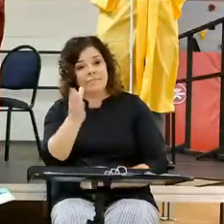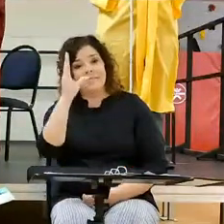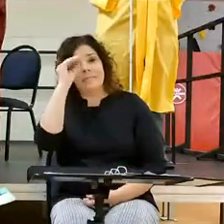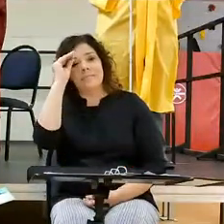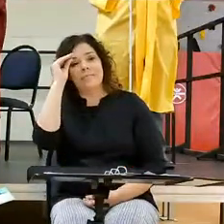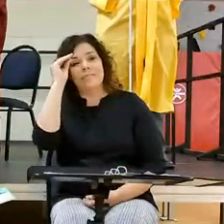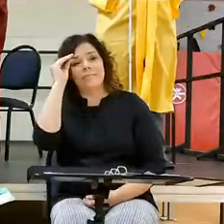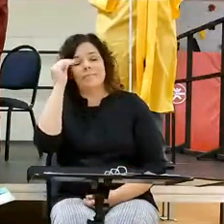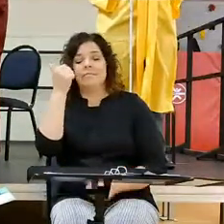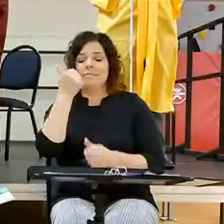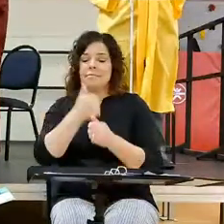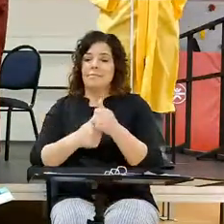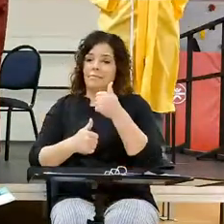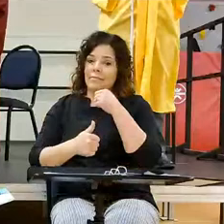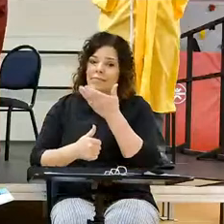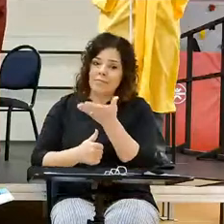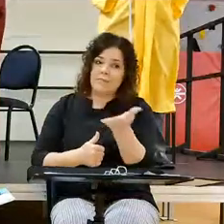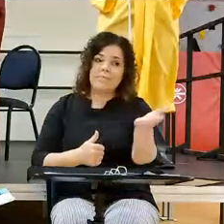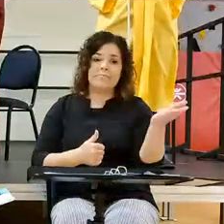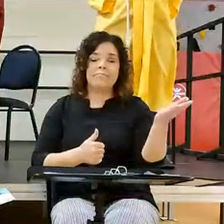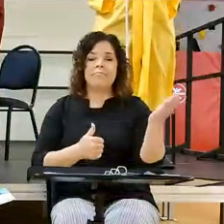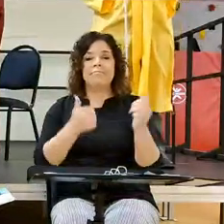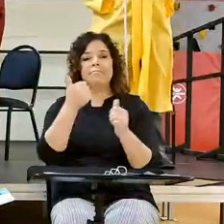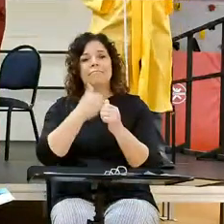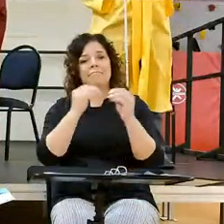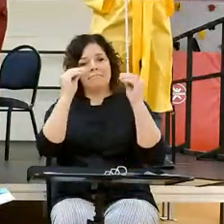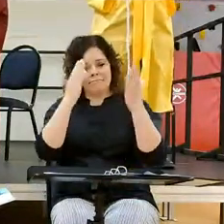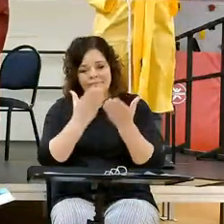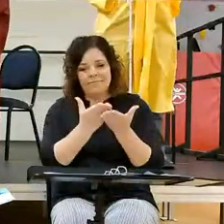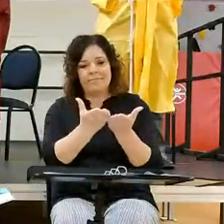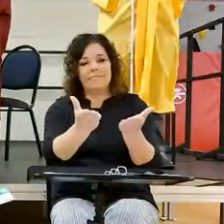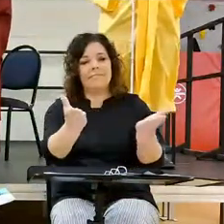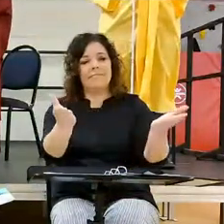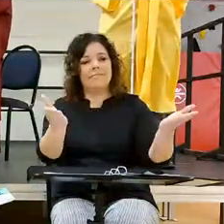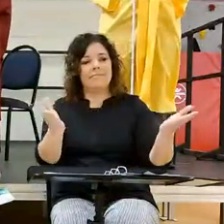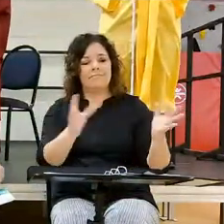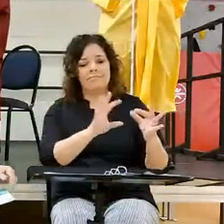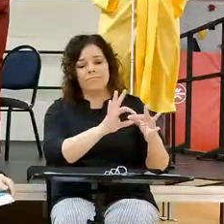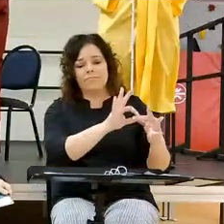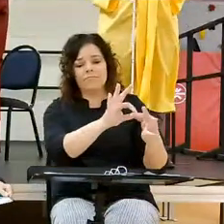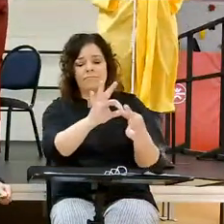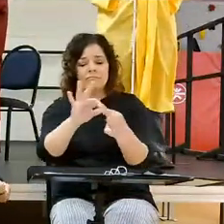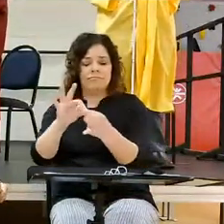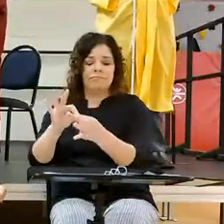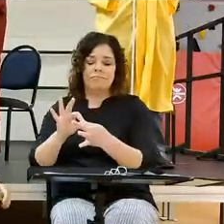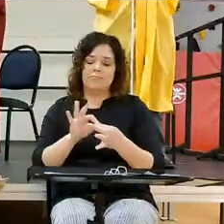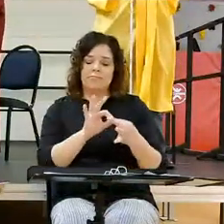Each boy and each girl and each teacher has a friendship that's wonderfully strong.